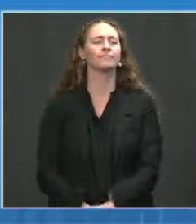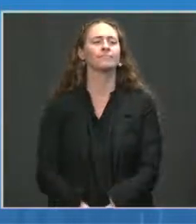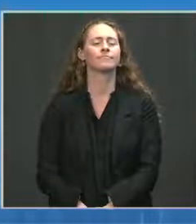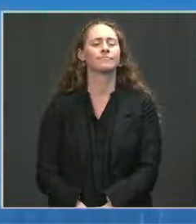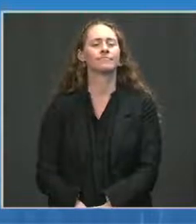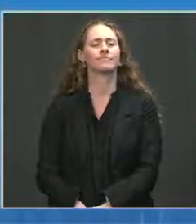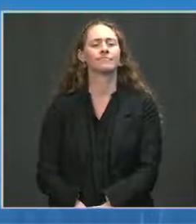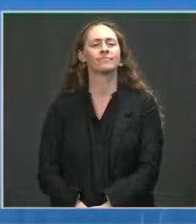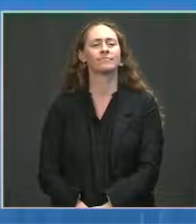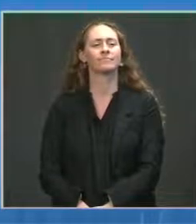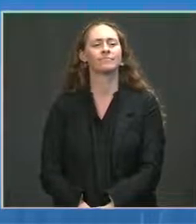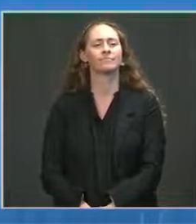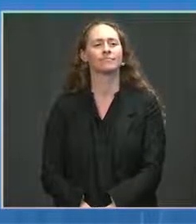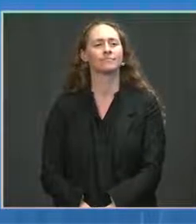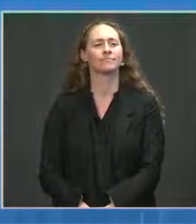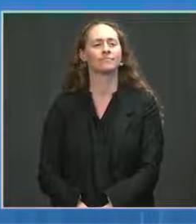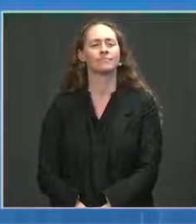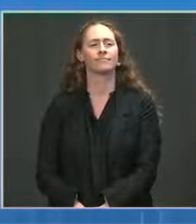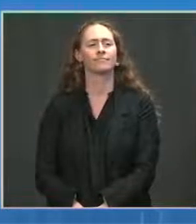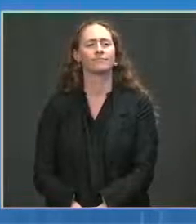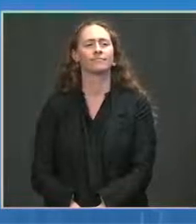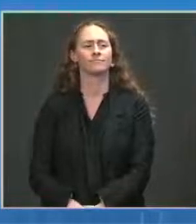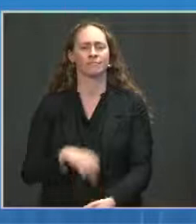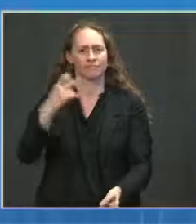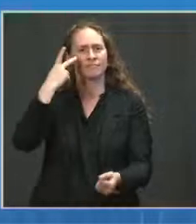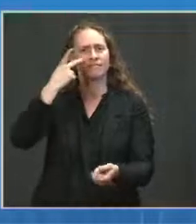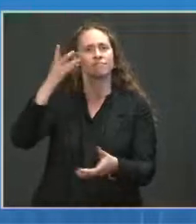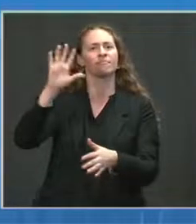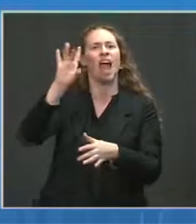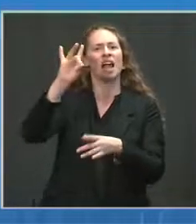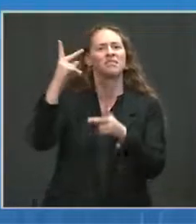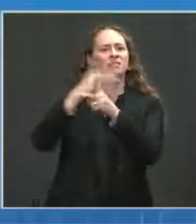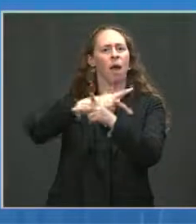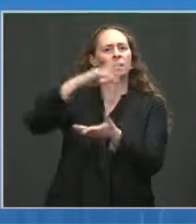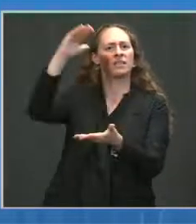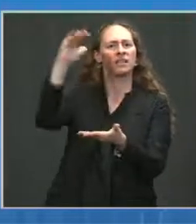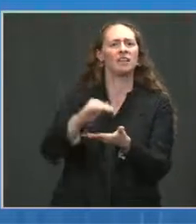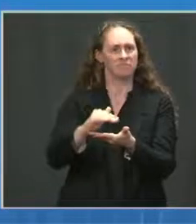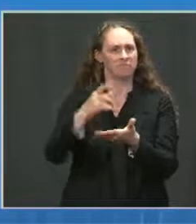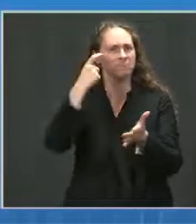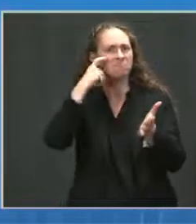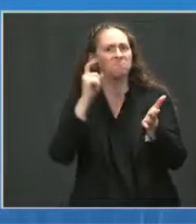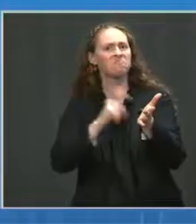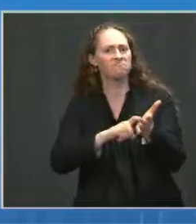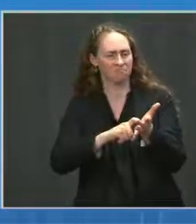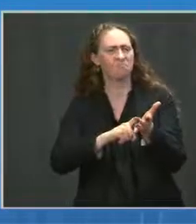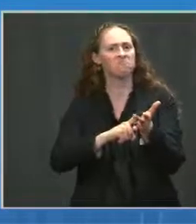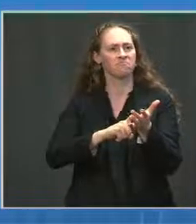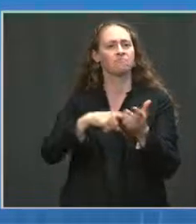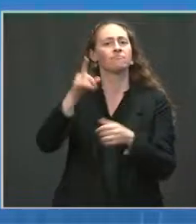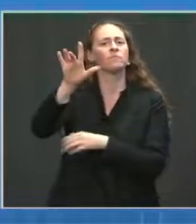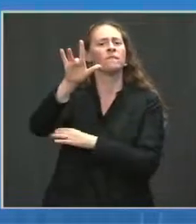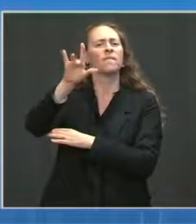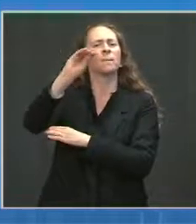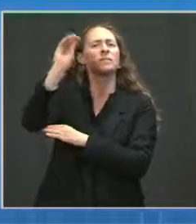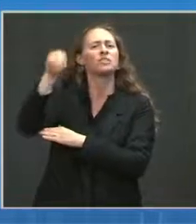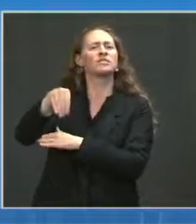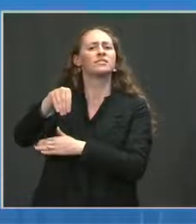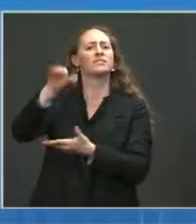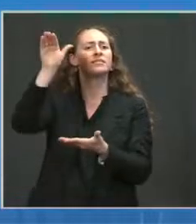For hospitalization, 25-fold reduction. And for death, 25-fold